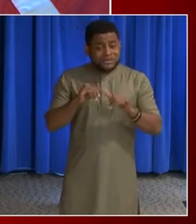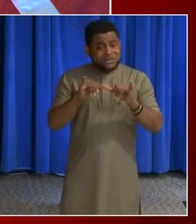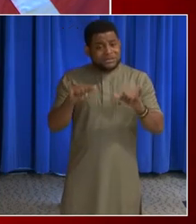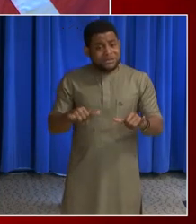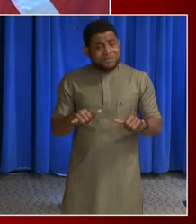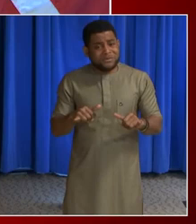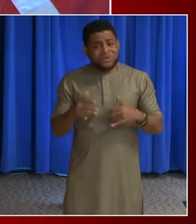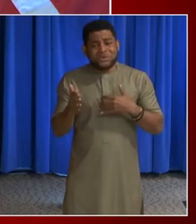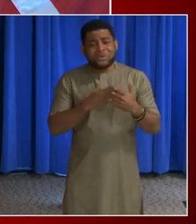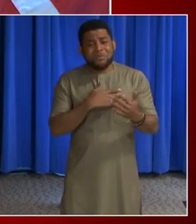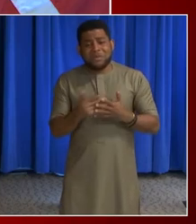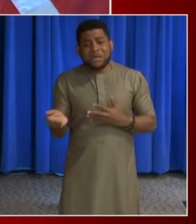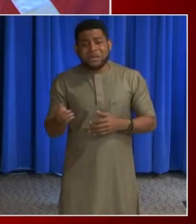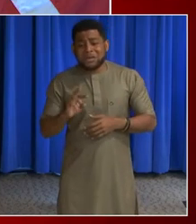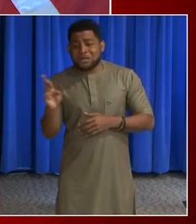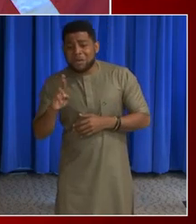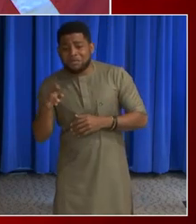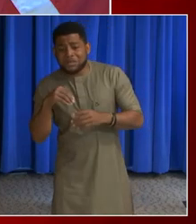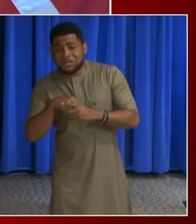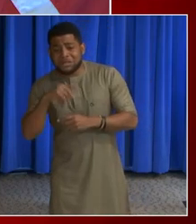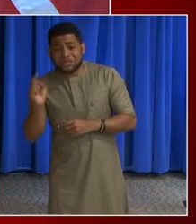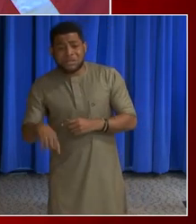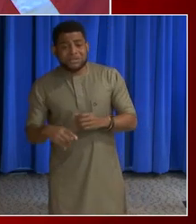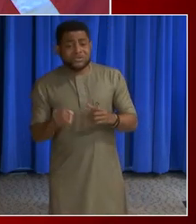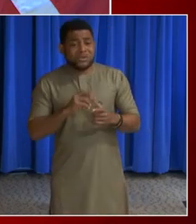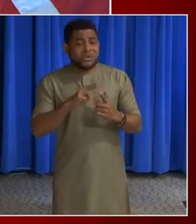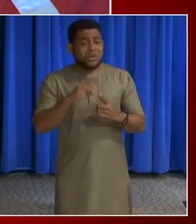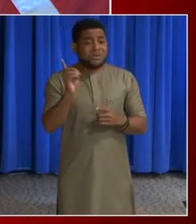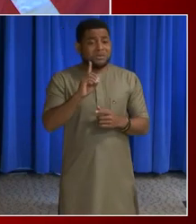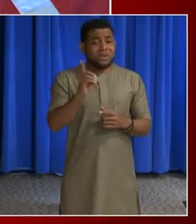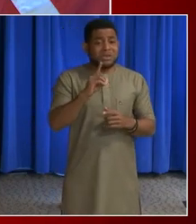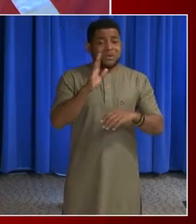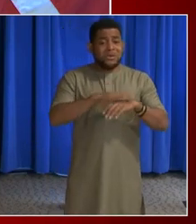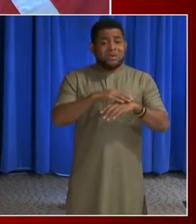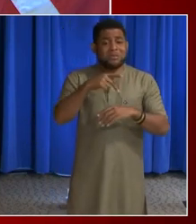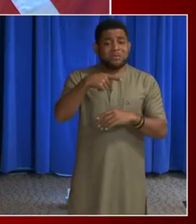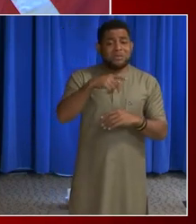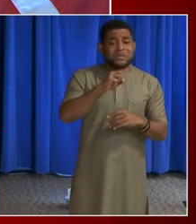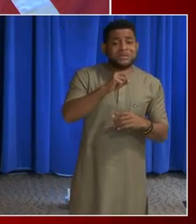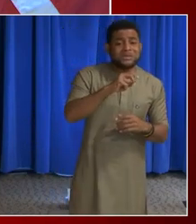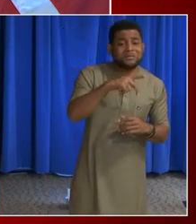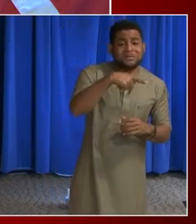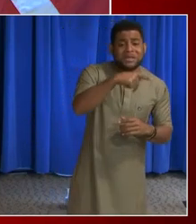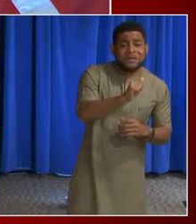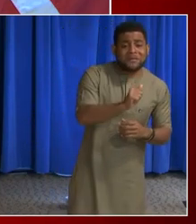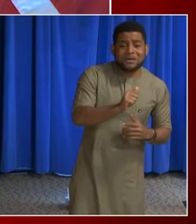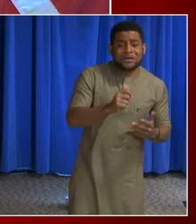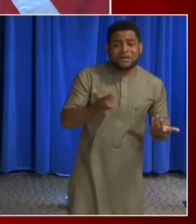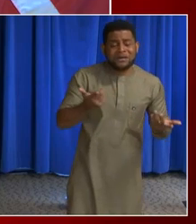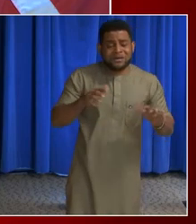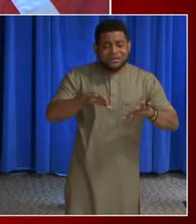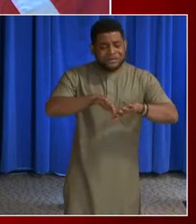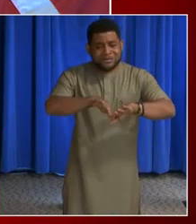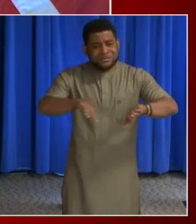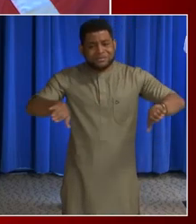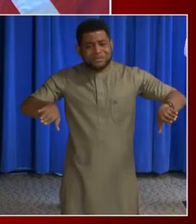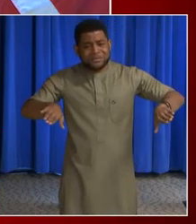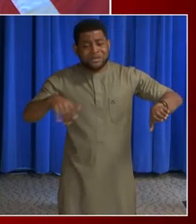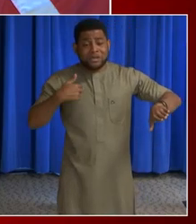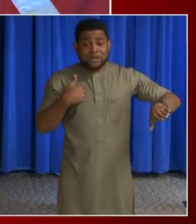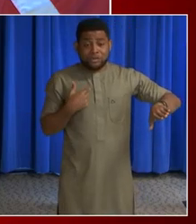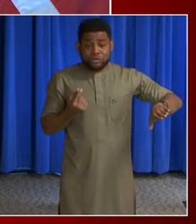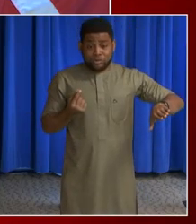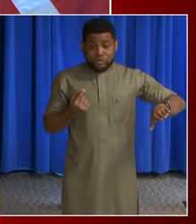Republicans in Texas or Democrats on Pennsylvania Avenue, what I need to do to run the